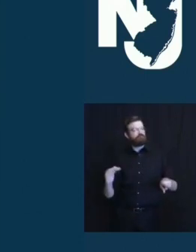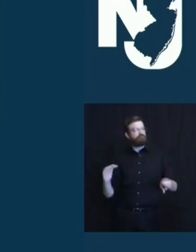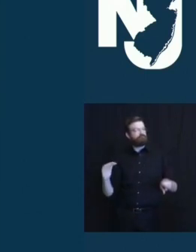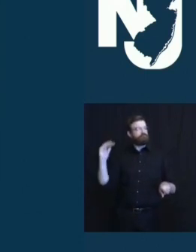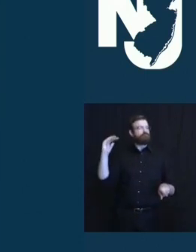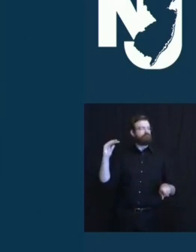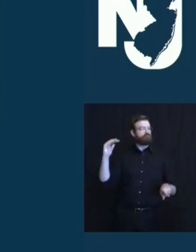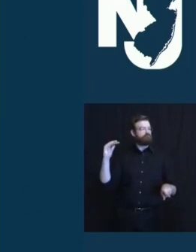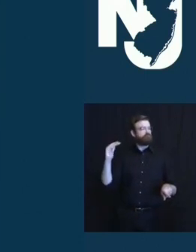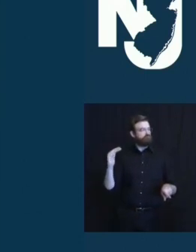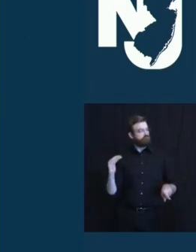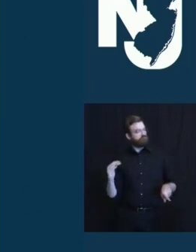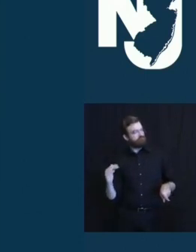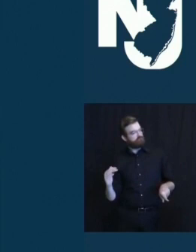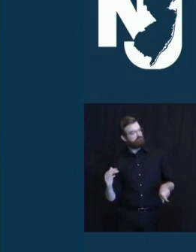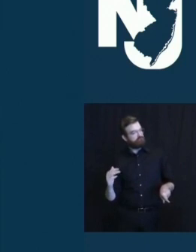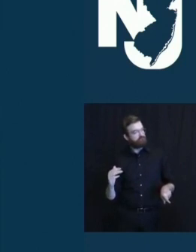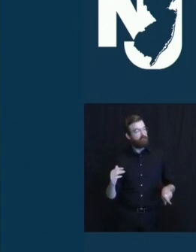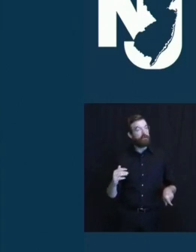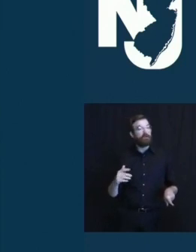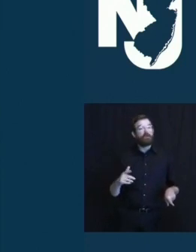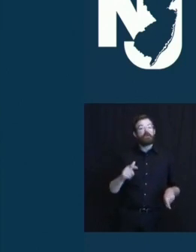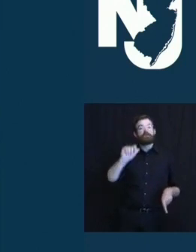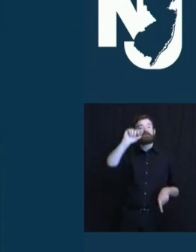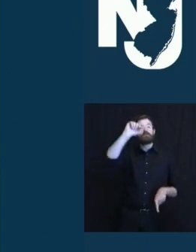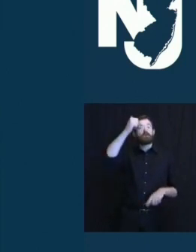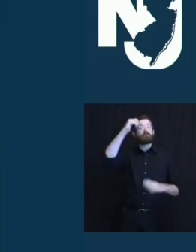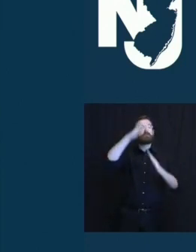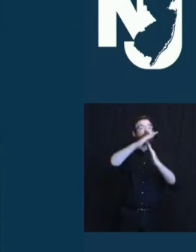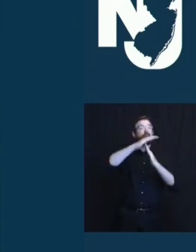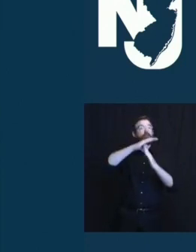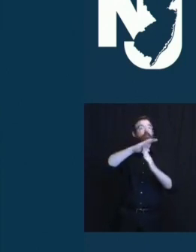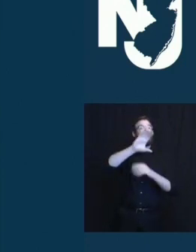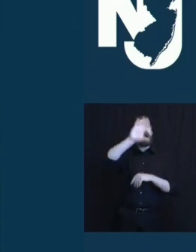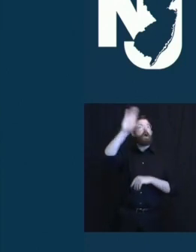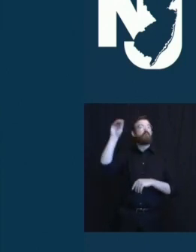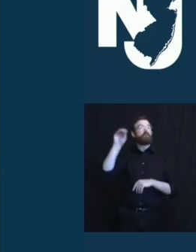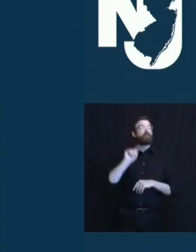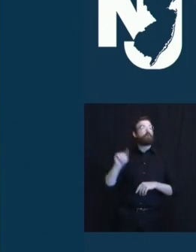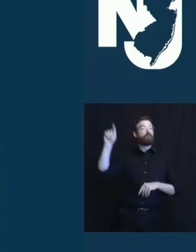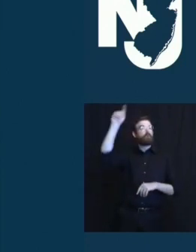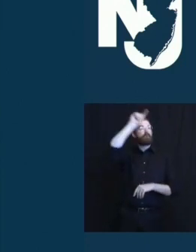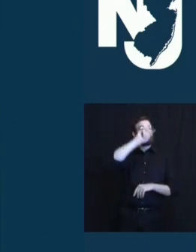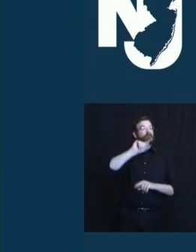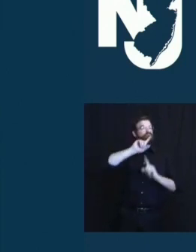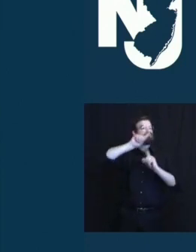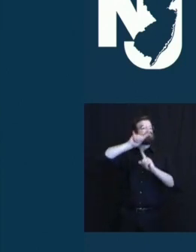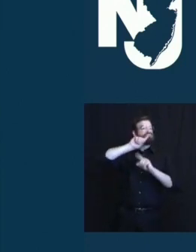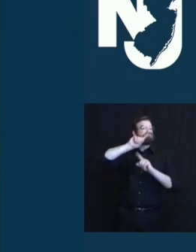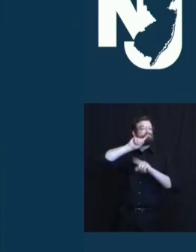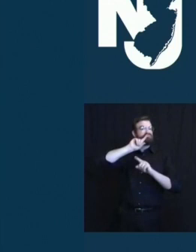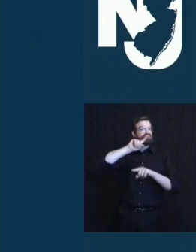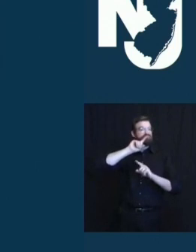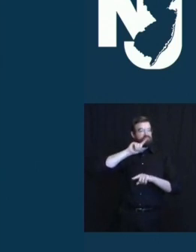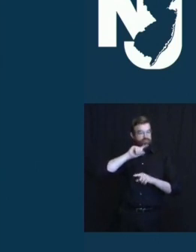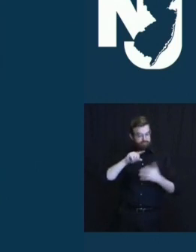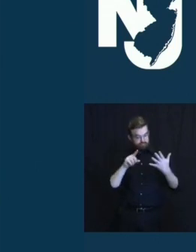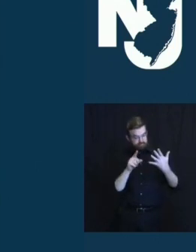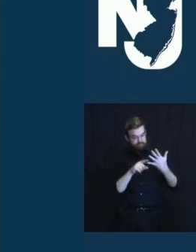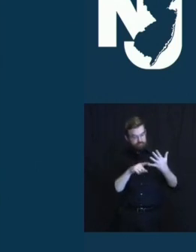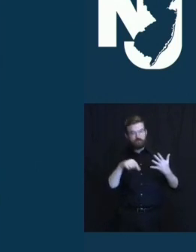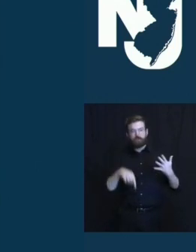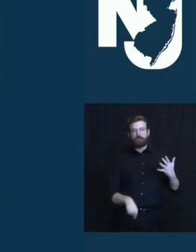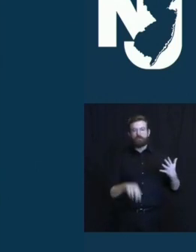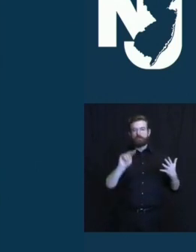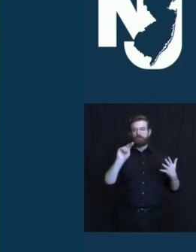Bergen. Additionally, Sussex County and several communities, including Bogota,